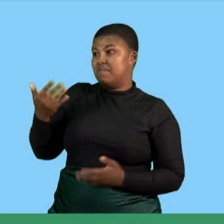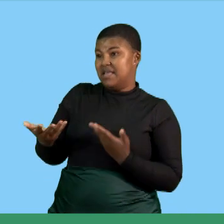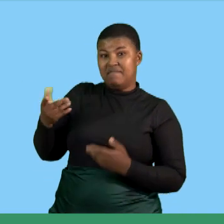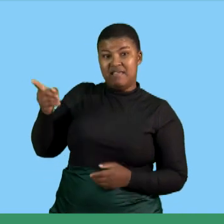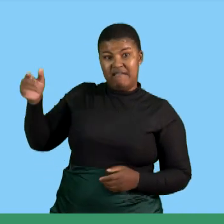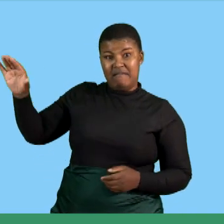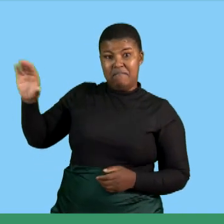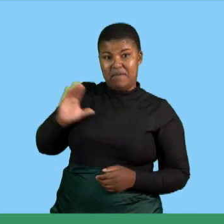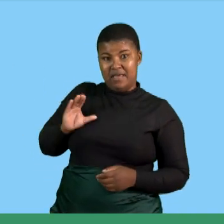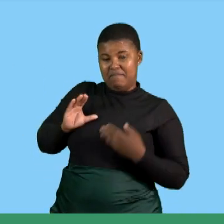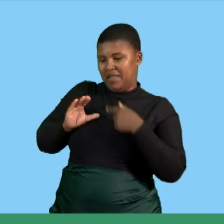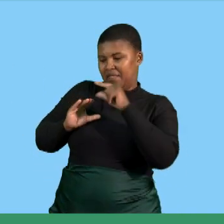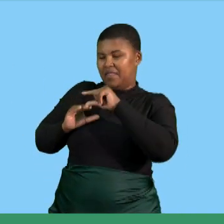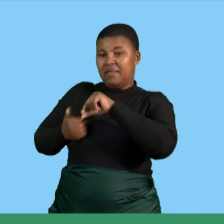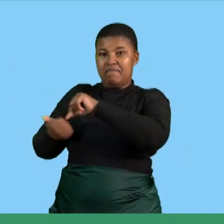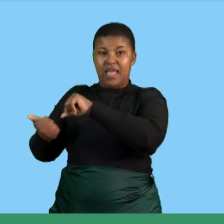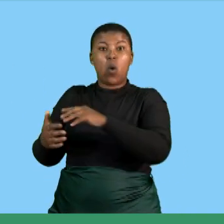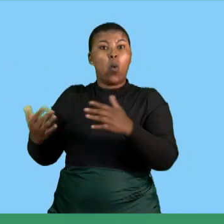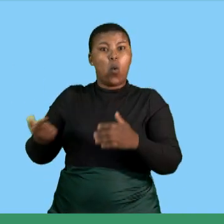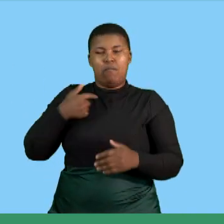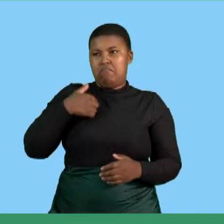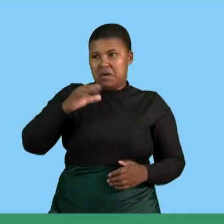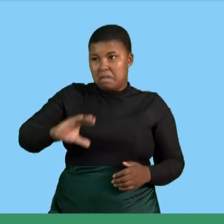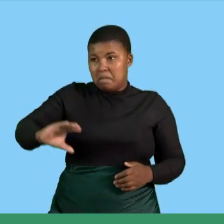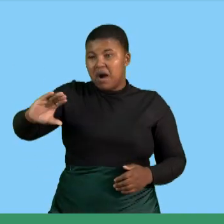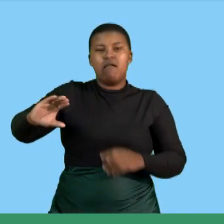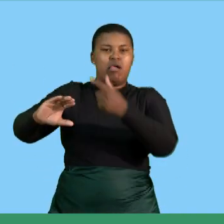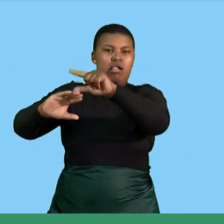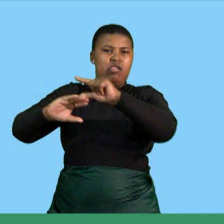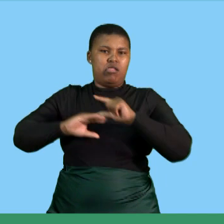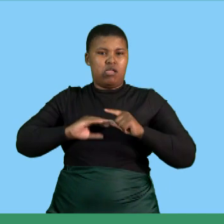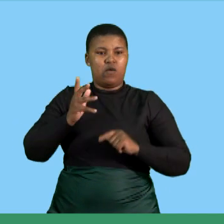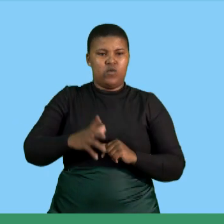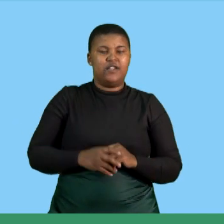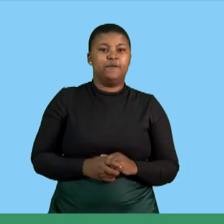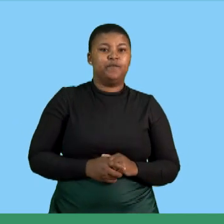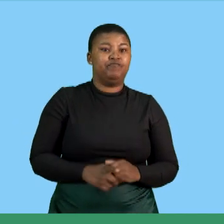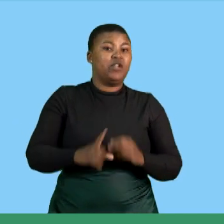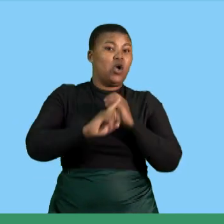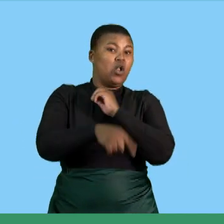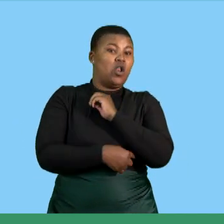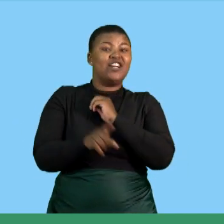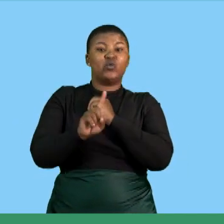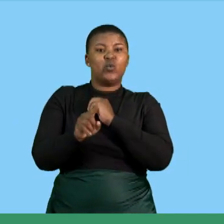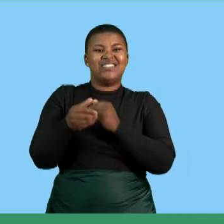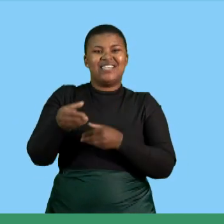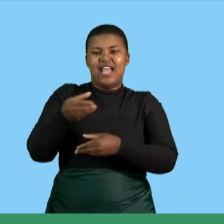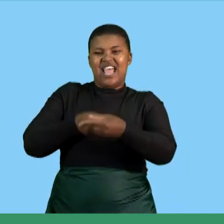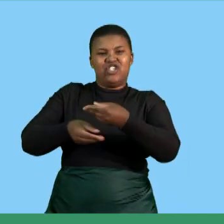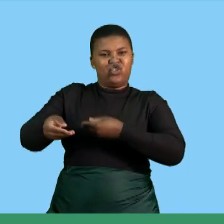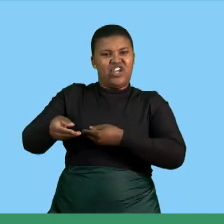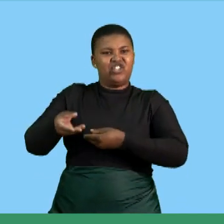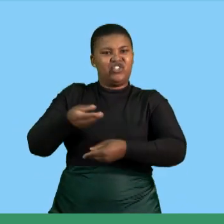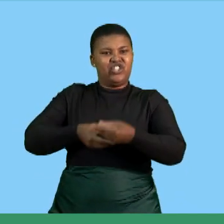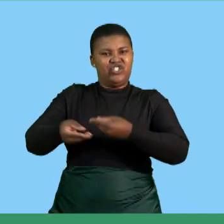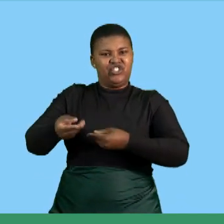enough to invest money, we will get more on our investment. And the last one, of course, then being exchange